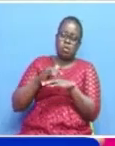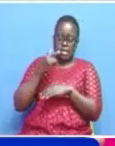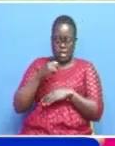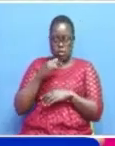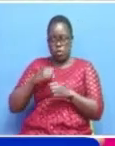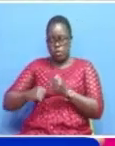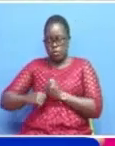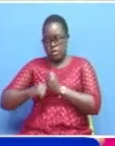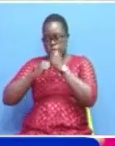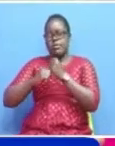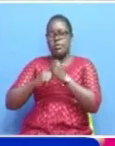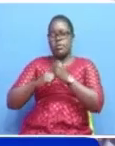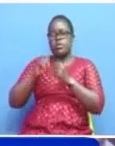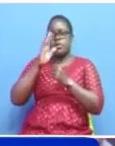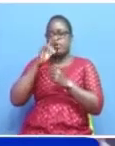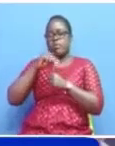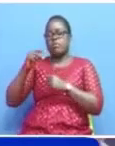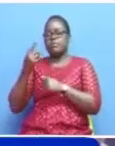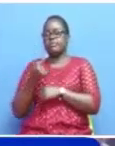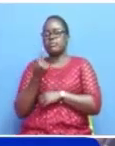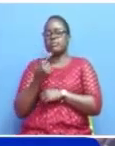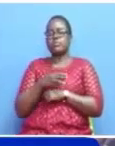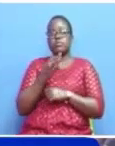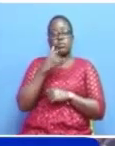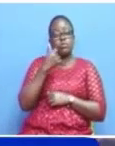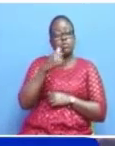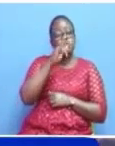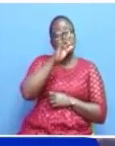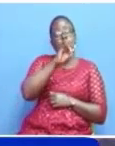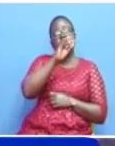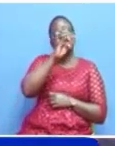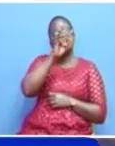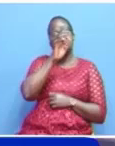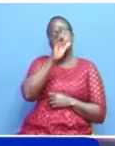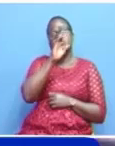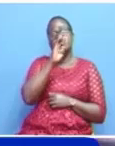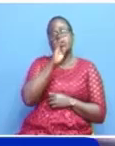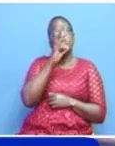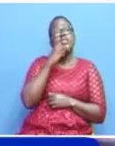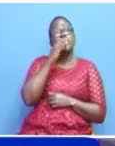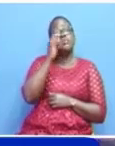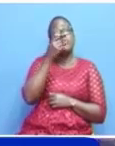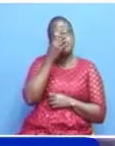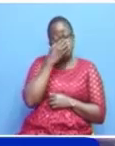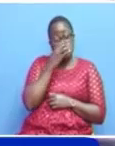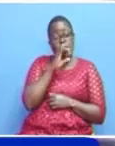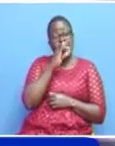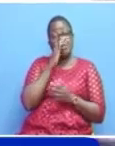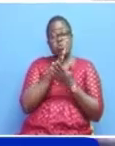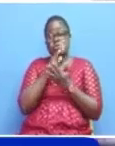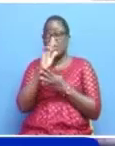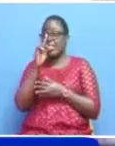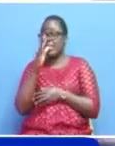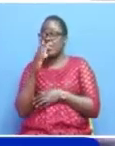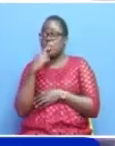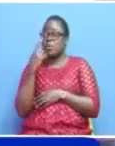will stand with you. You will not walk alone. If there is anyone to be beached in this country, it is President Ruto. And I am very sure Kenyans, you are